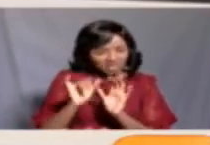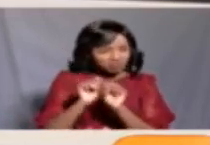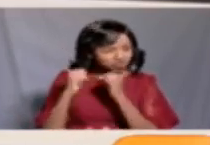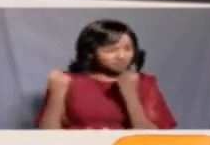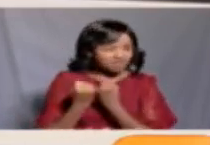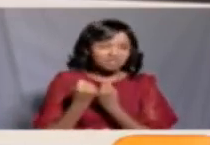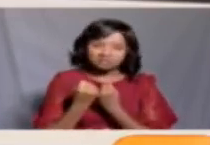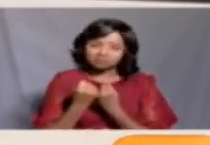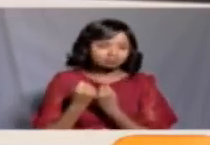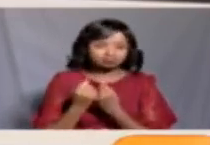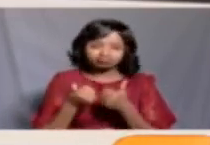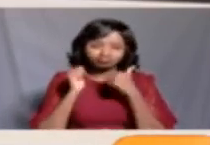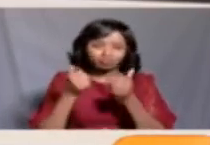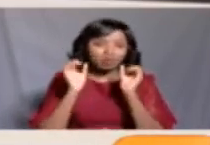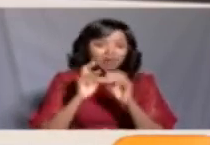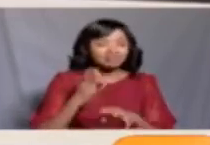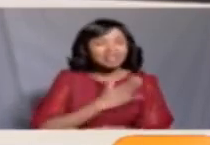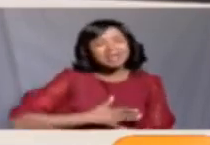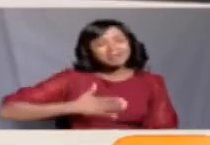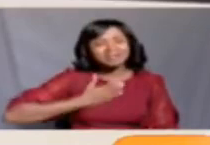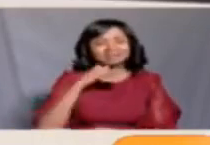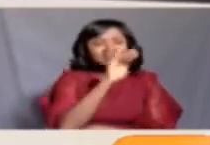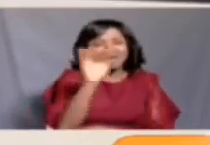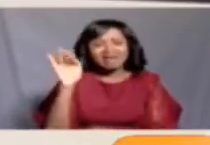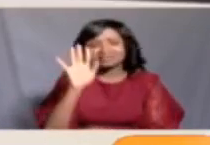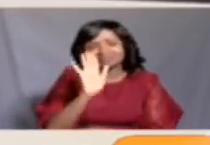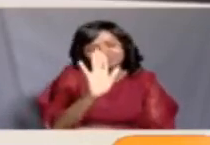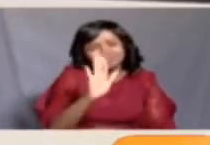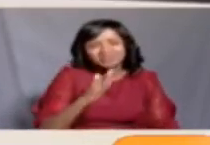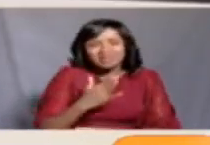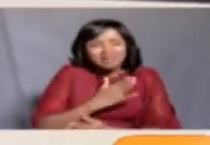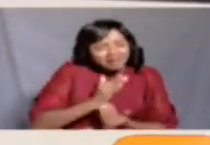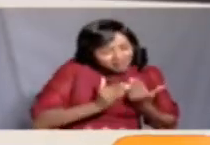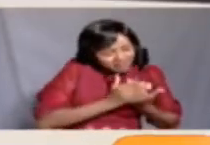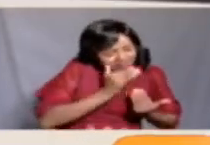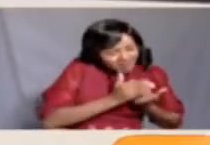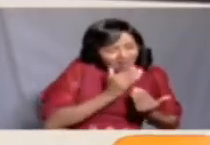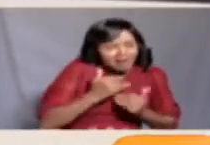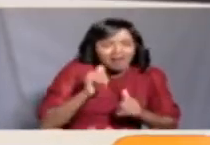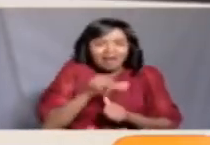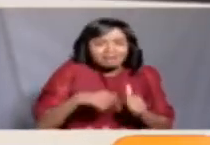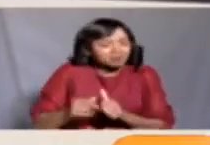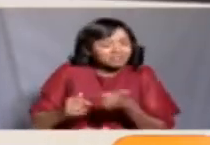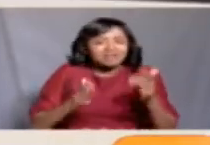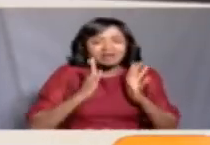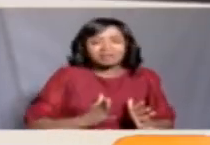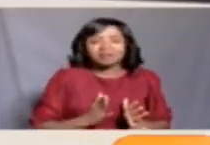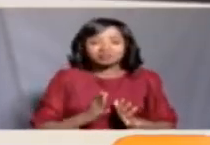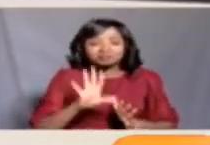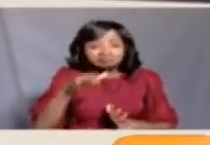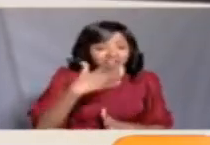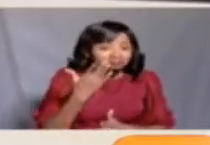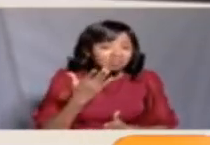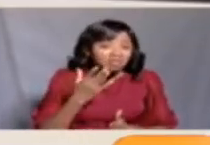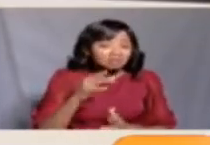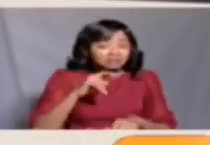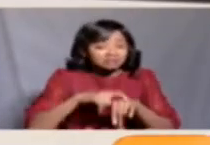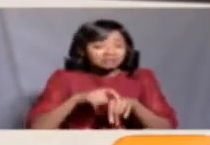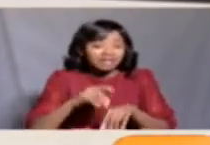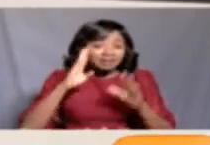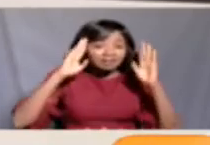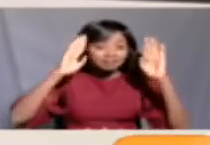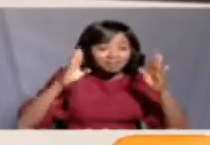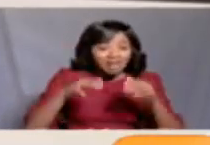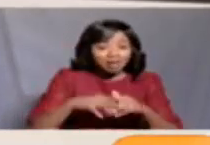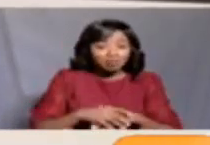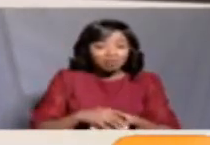to us is to say, can we start really caring about the other person? And the Kenyan question of, how are you, the greeting, do we really mean it? Because our answer